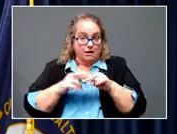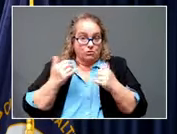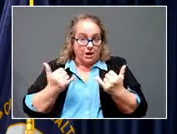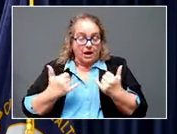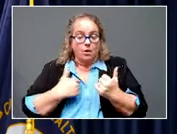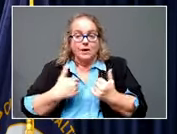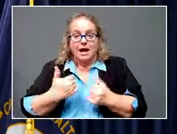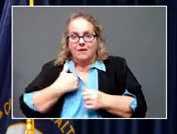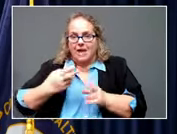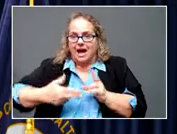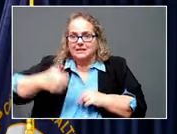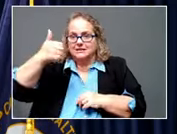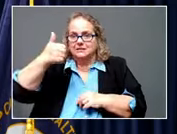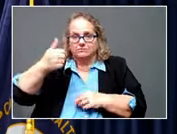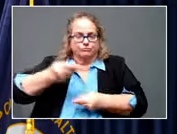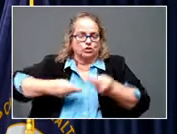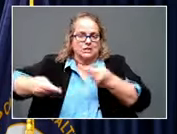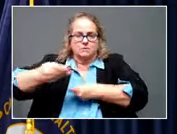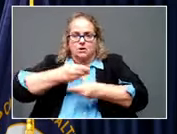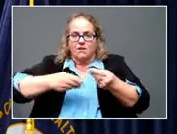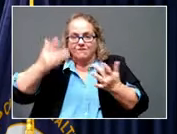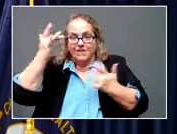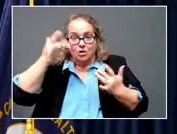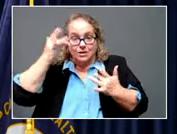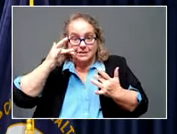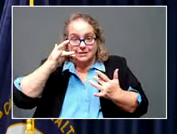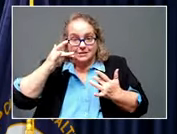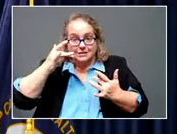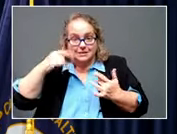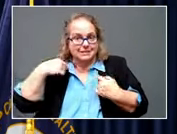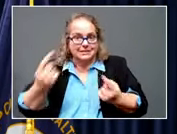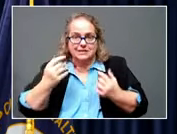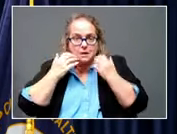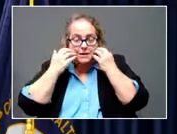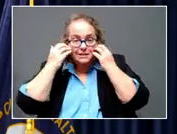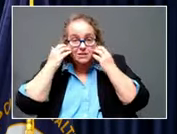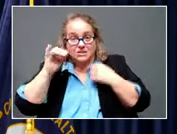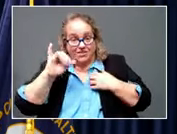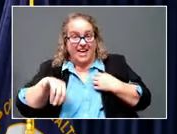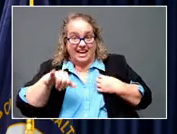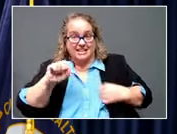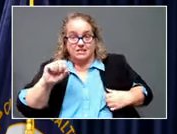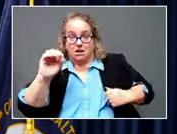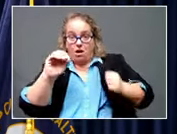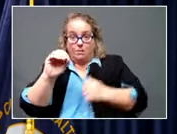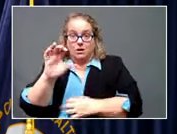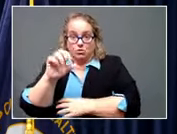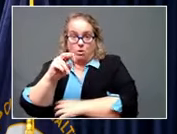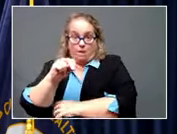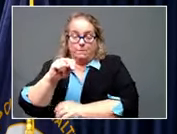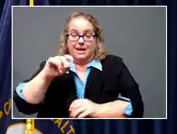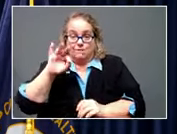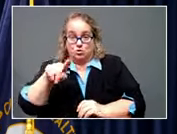highest transmissible virus, maybe since the measles, meaning that if you go back and you are not